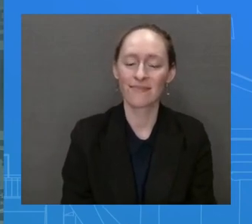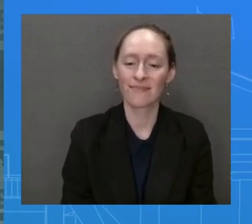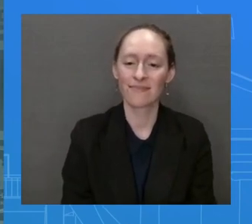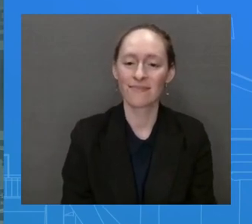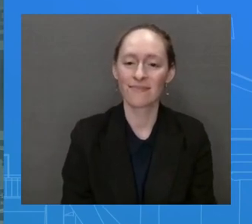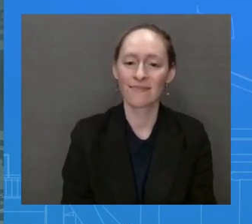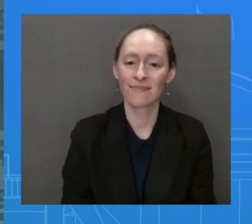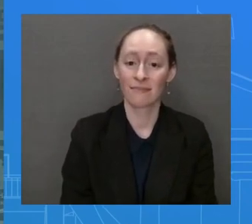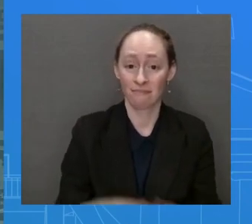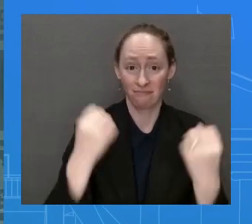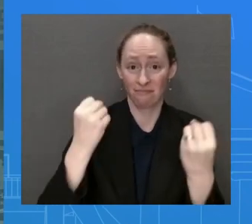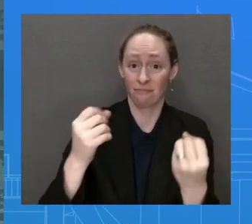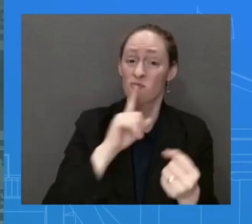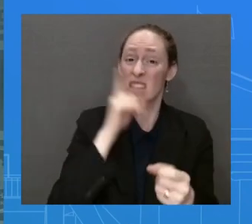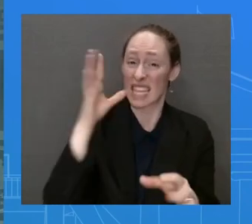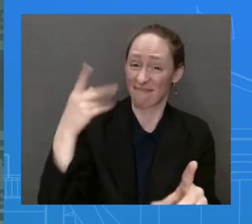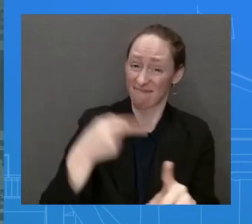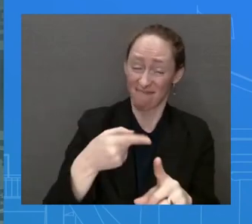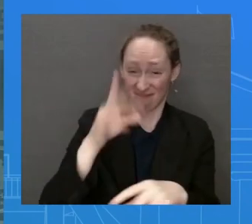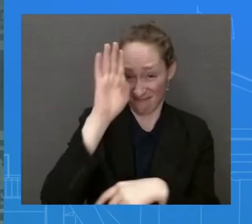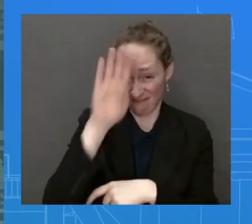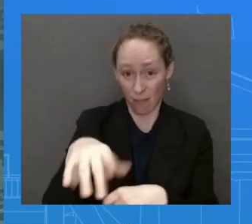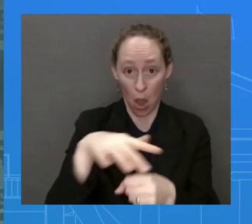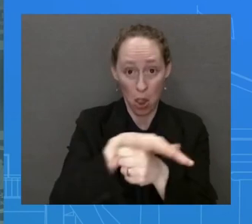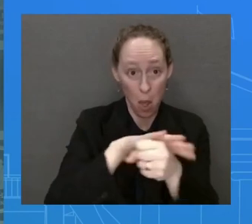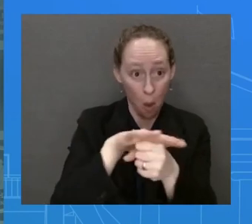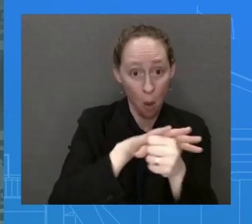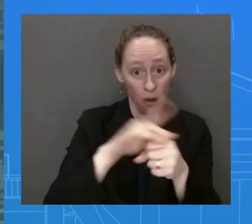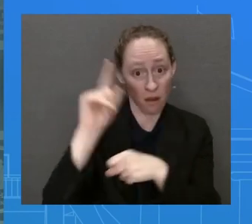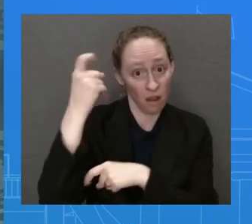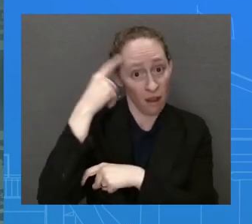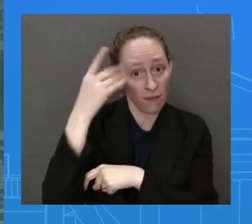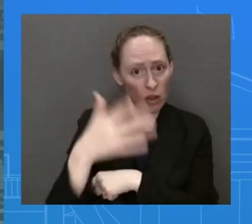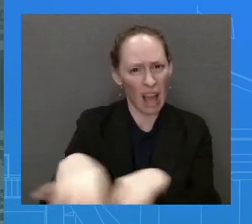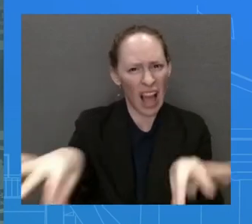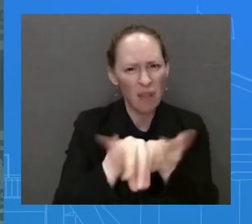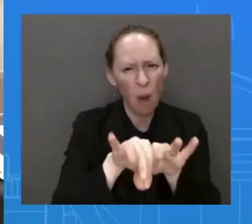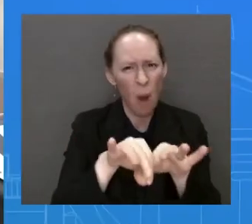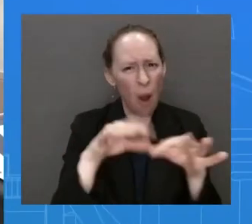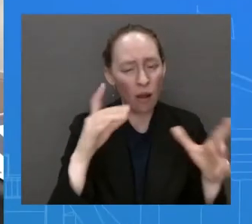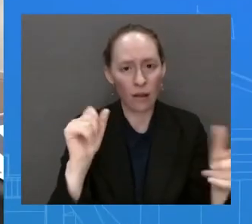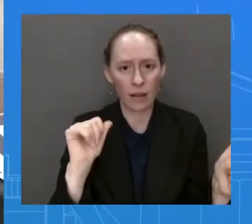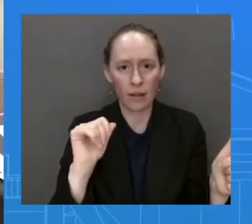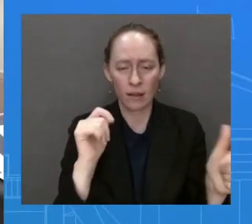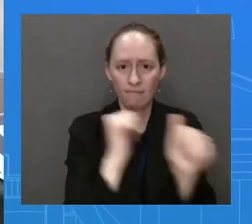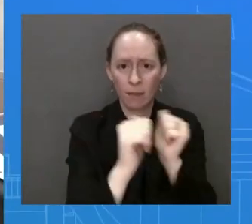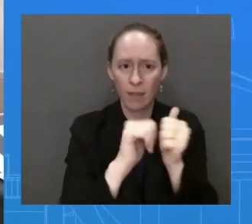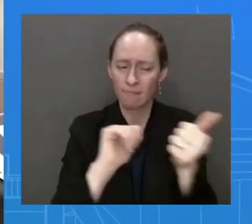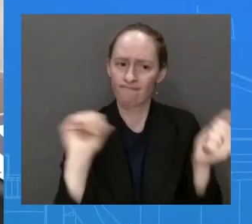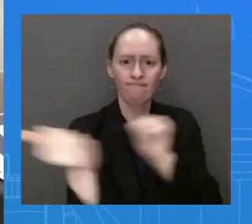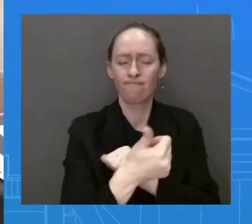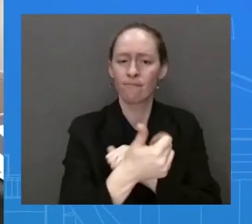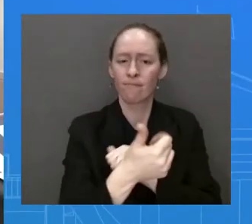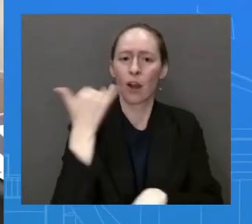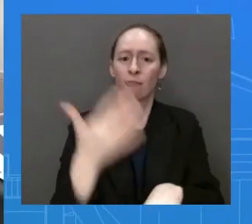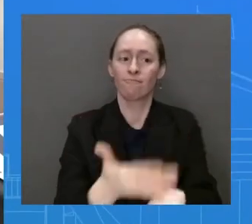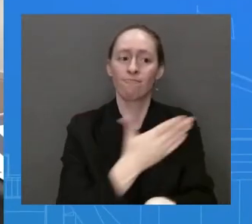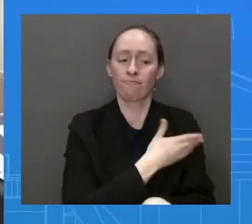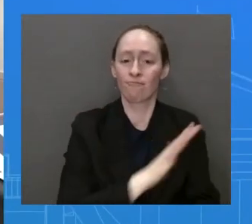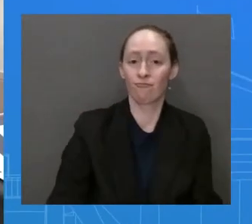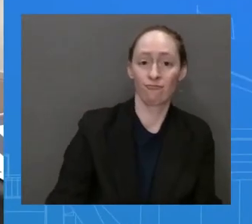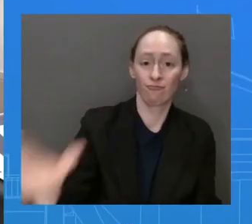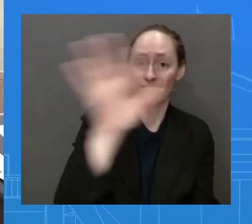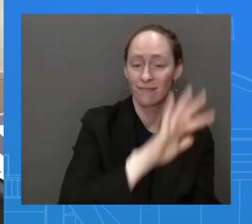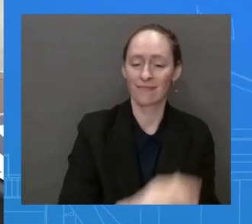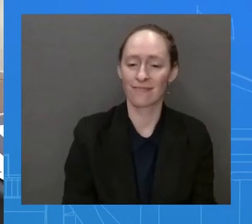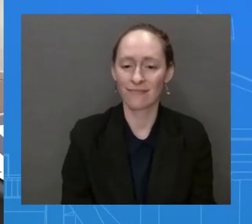to make a difference in people's lives across the country. With that, Chris, you want to kick us off? Sure. Question on a couple different topics. Speaker McCarthy has invited the president to deliver the State of the